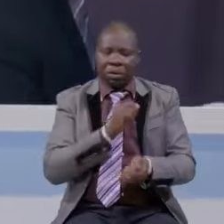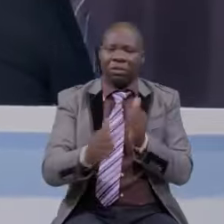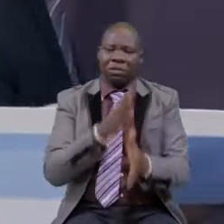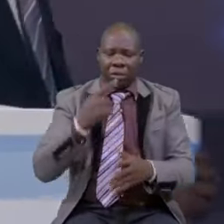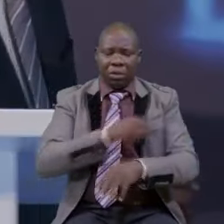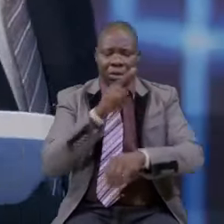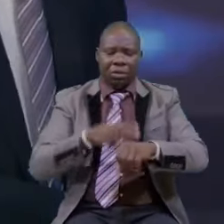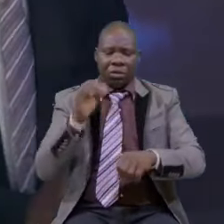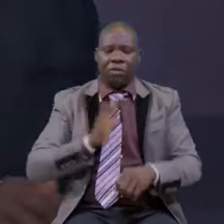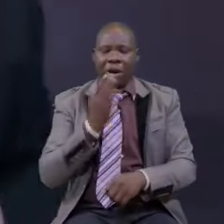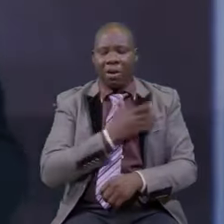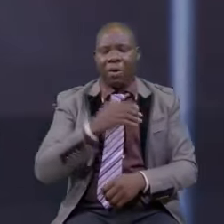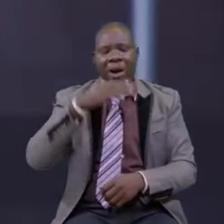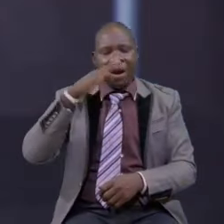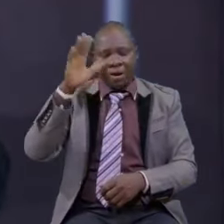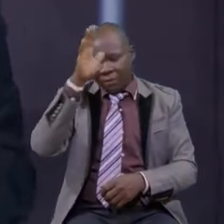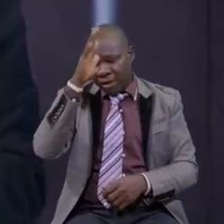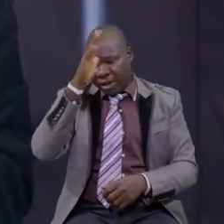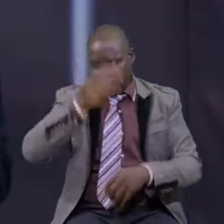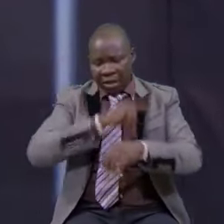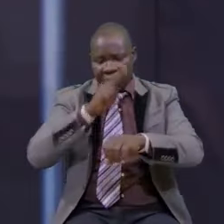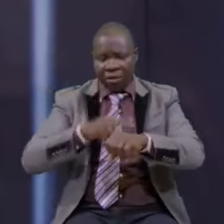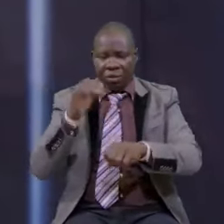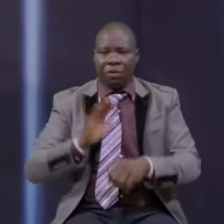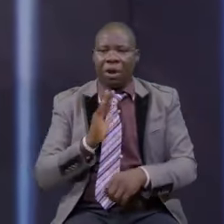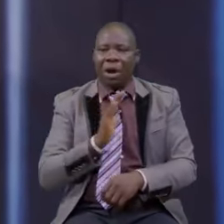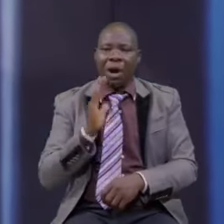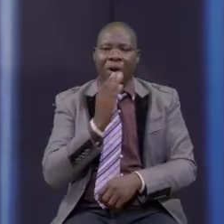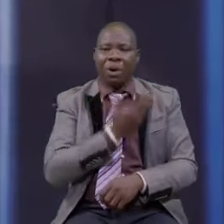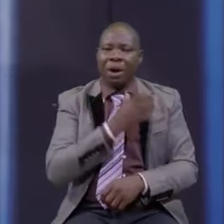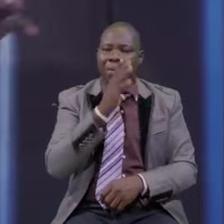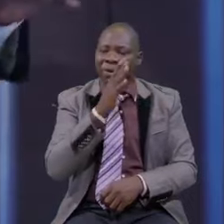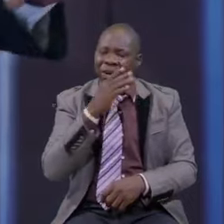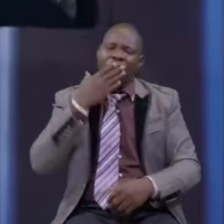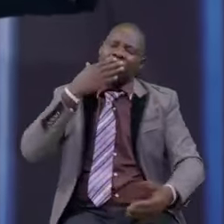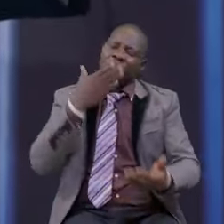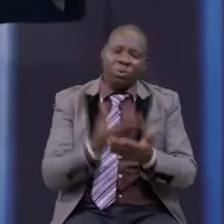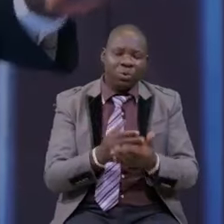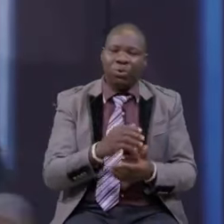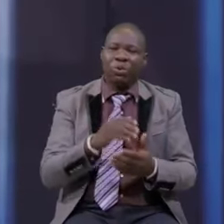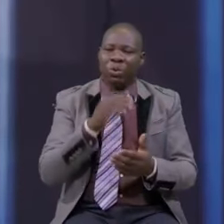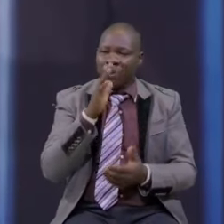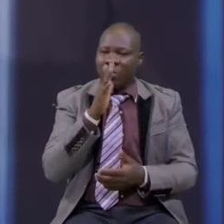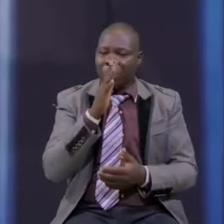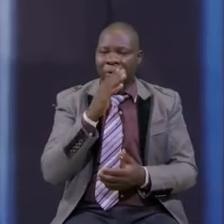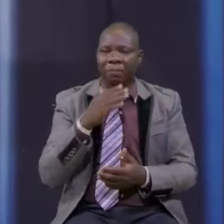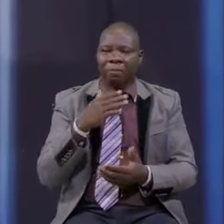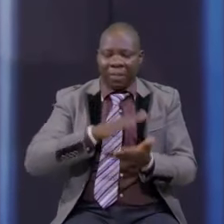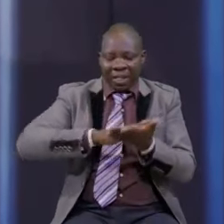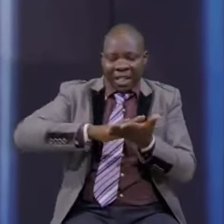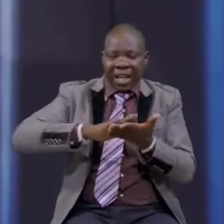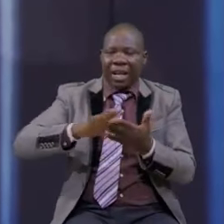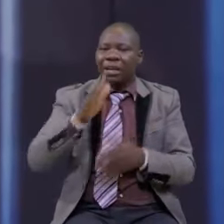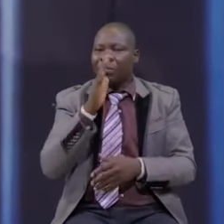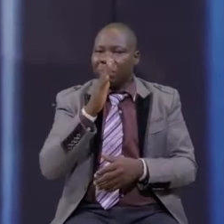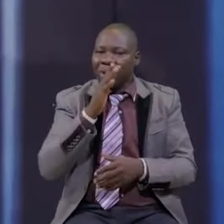our mother. You know, the mother, nice woman. But when she feels this way to